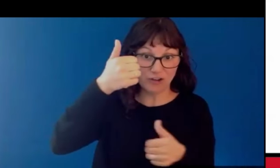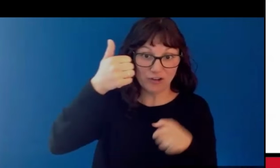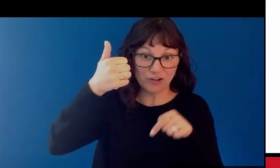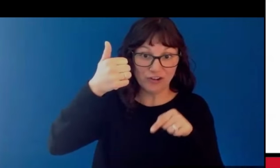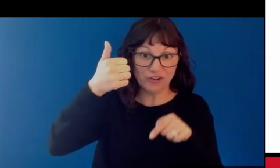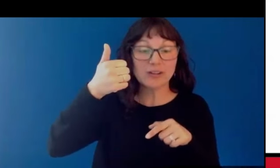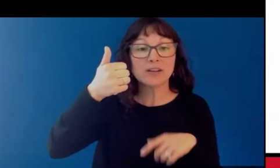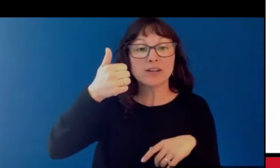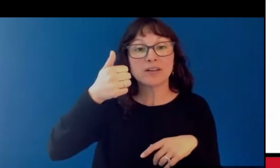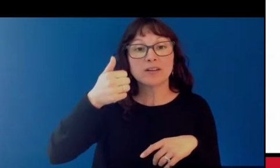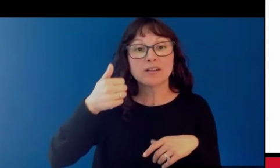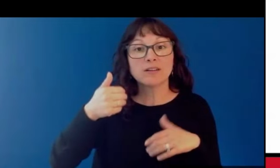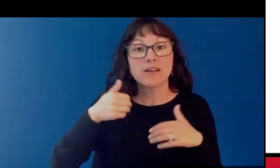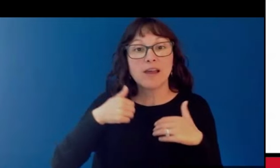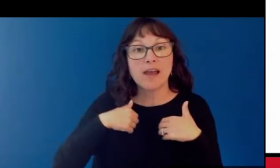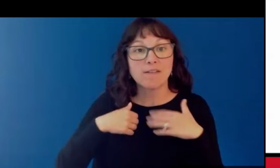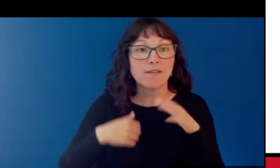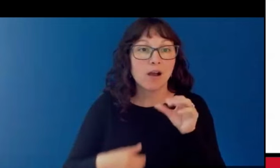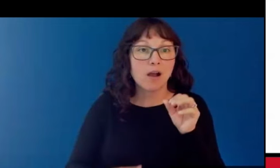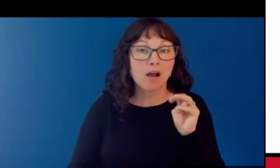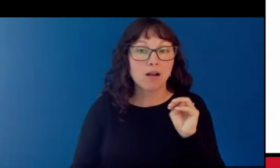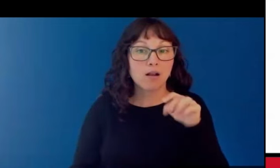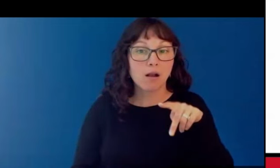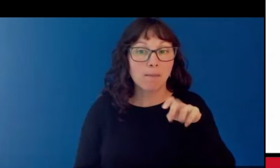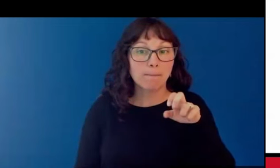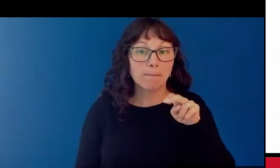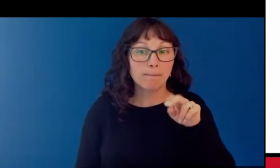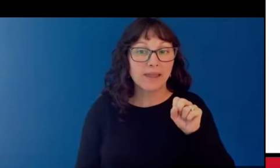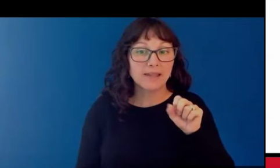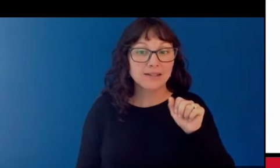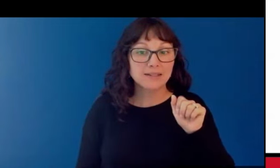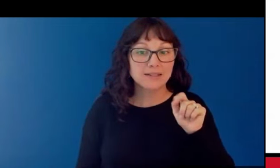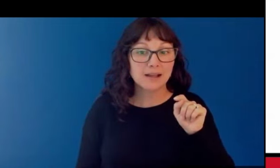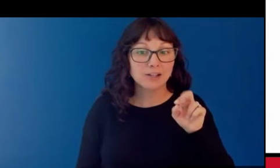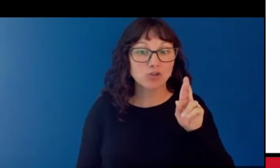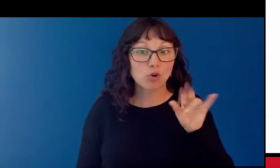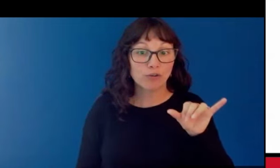there's compensatory damages, there's